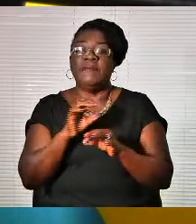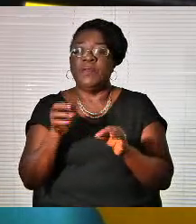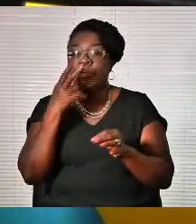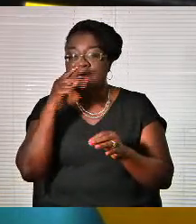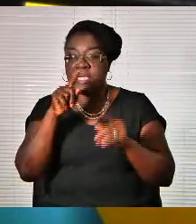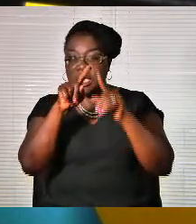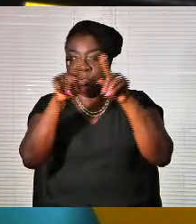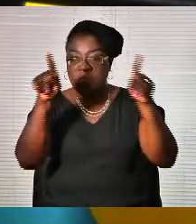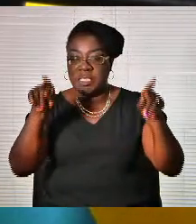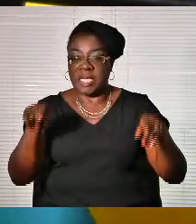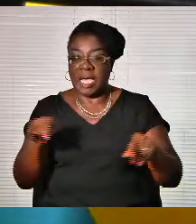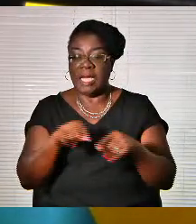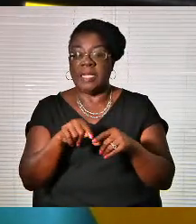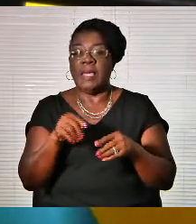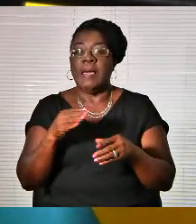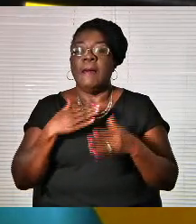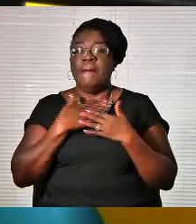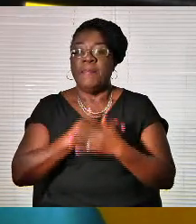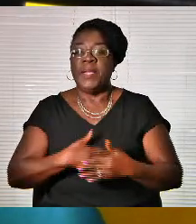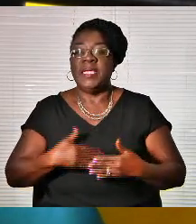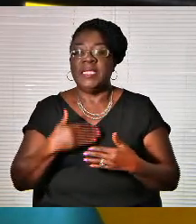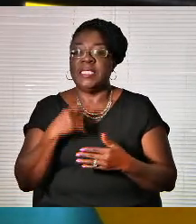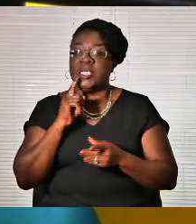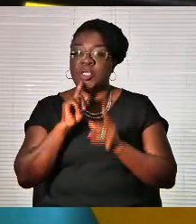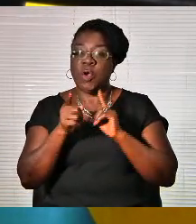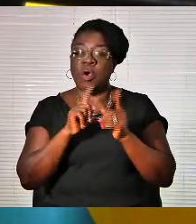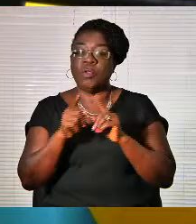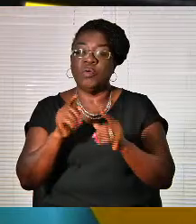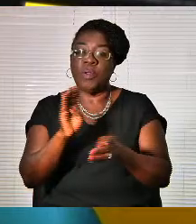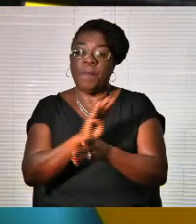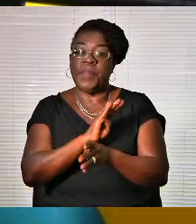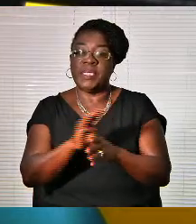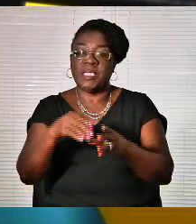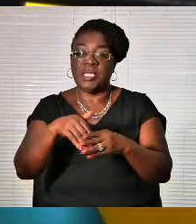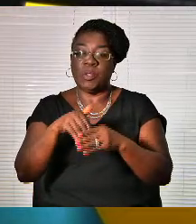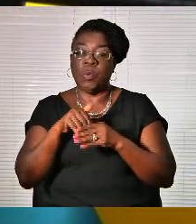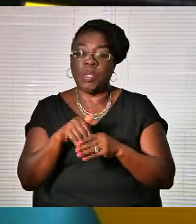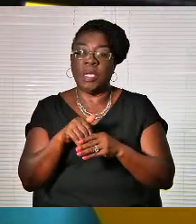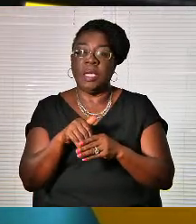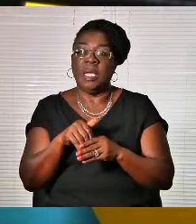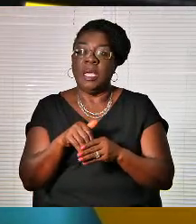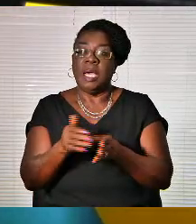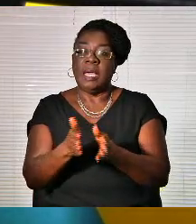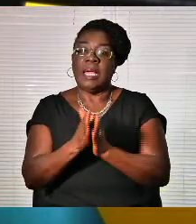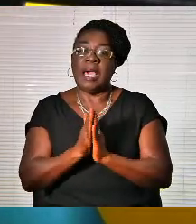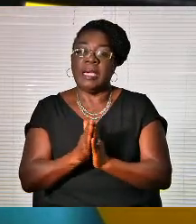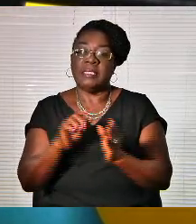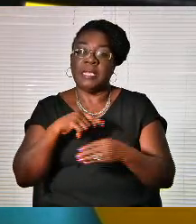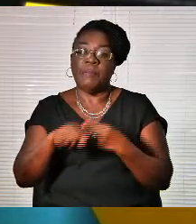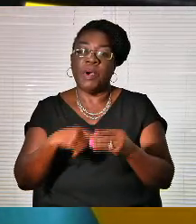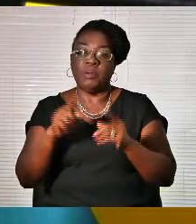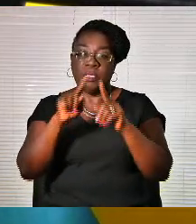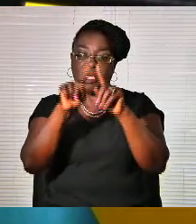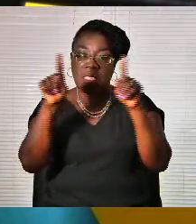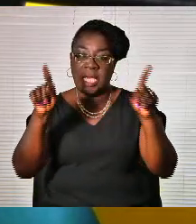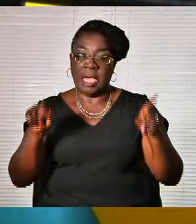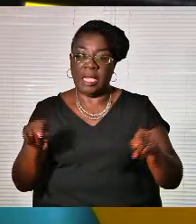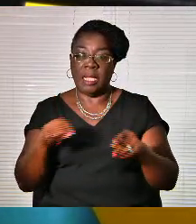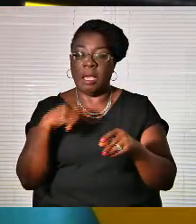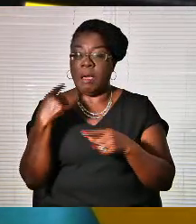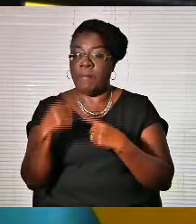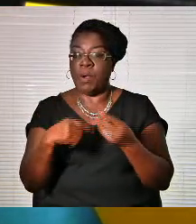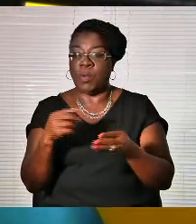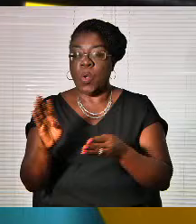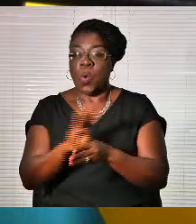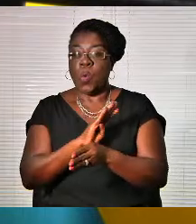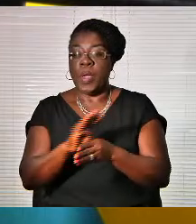these, please speak with the business owner or manager and relay your safety concerns. Plan your